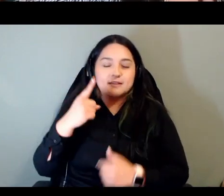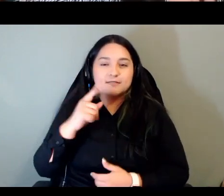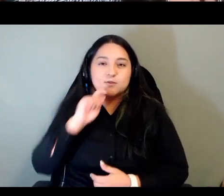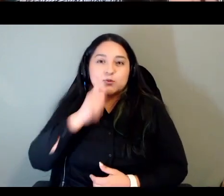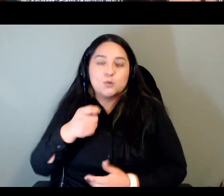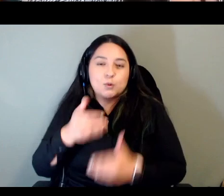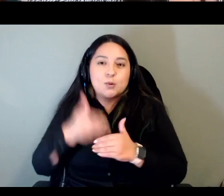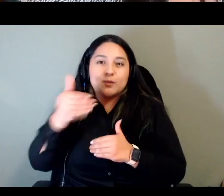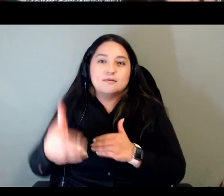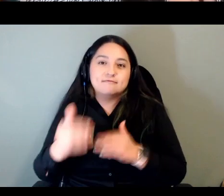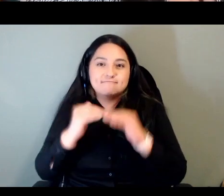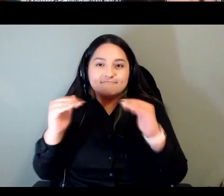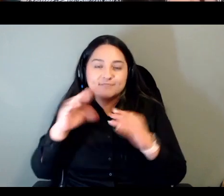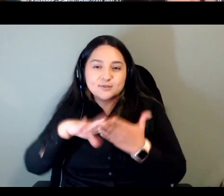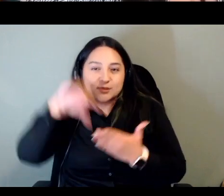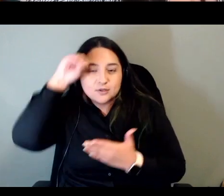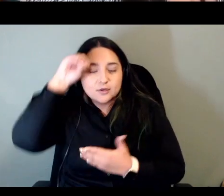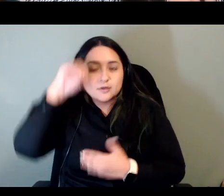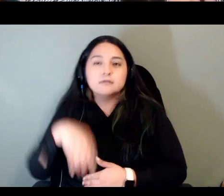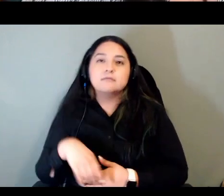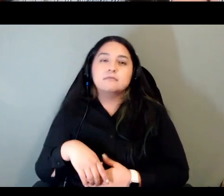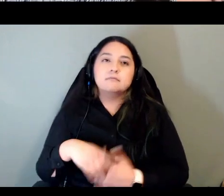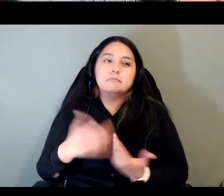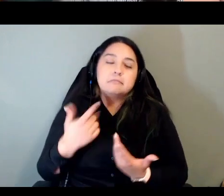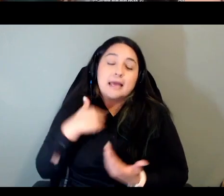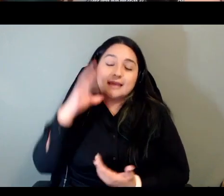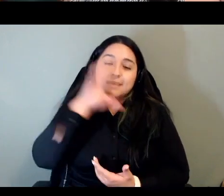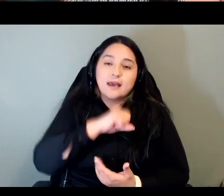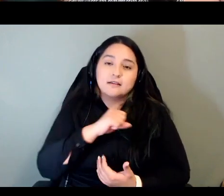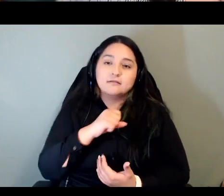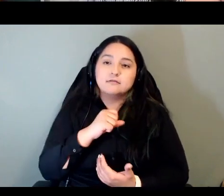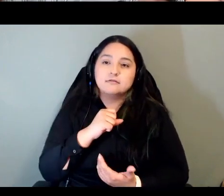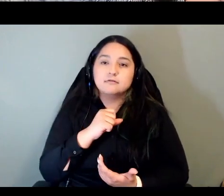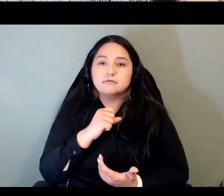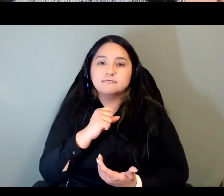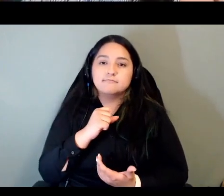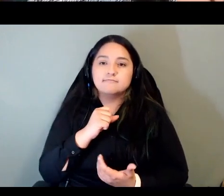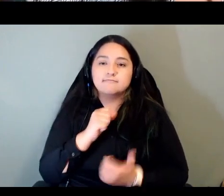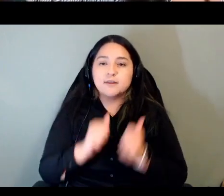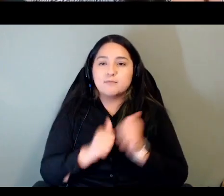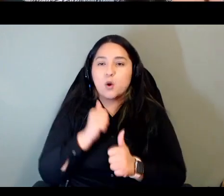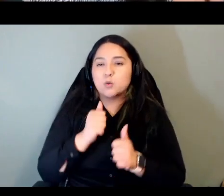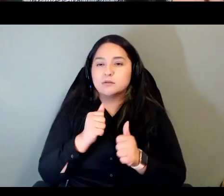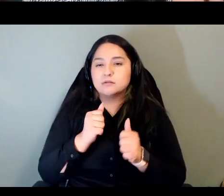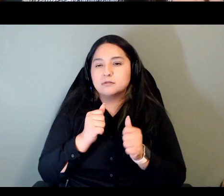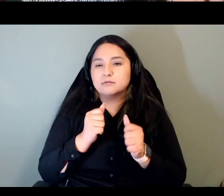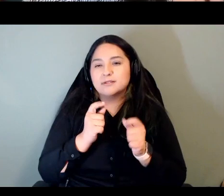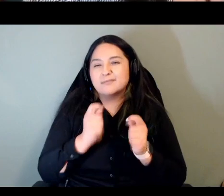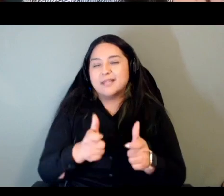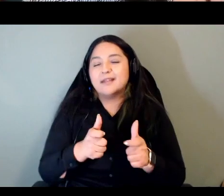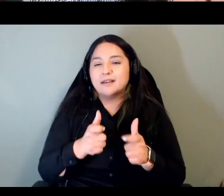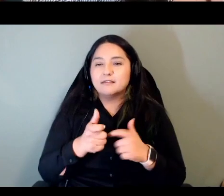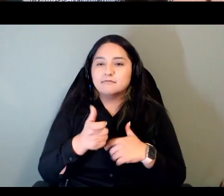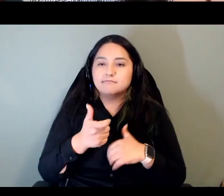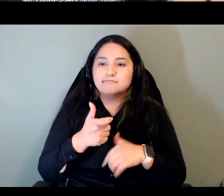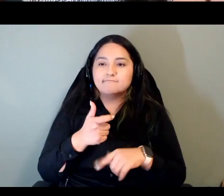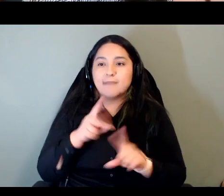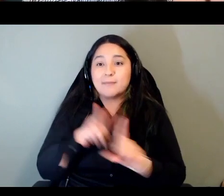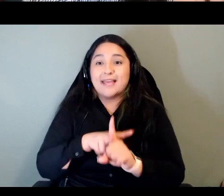I guess the most immediate application of that for language learners would